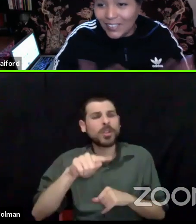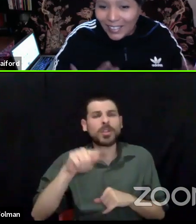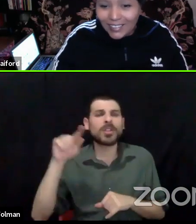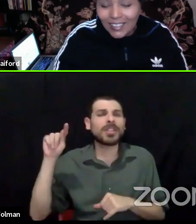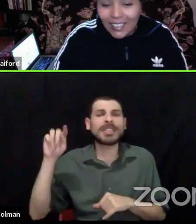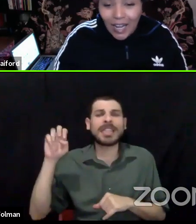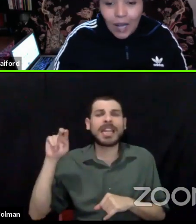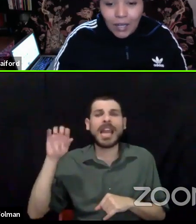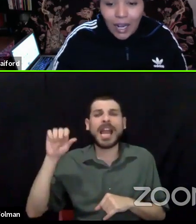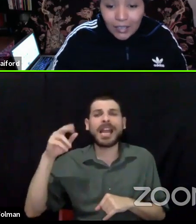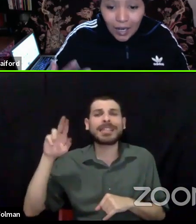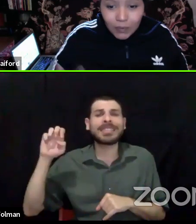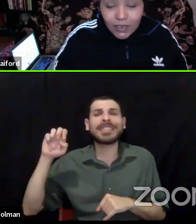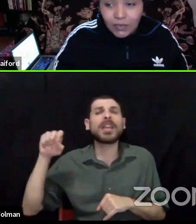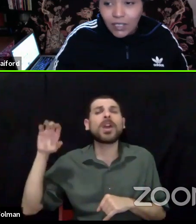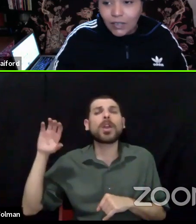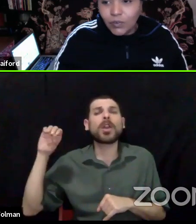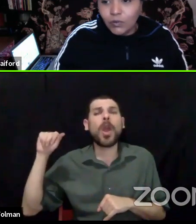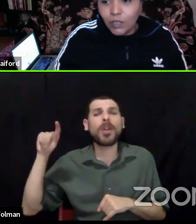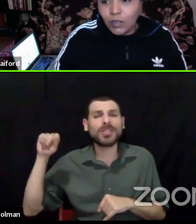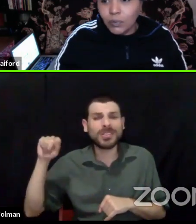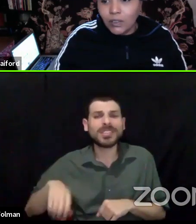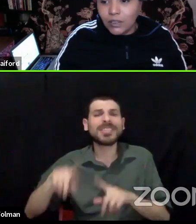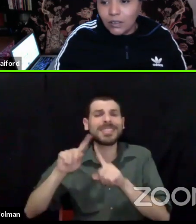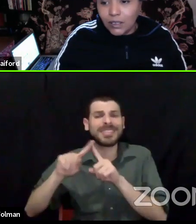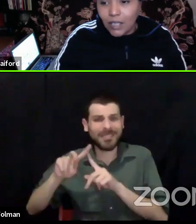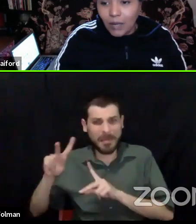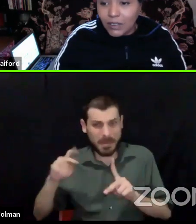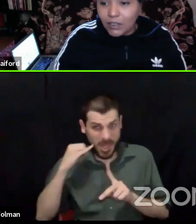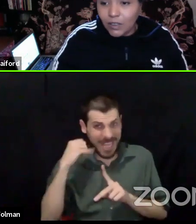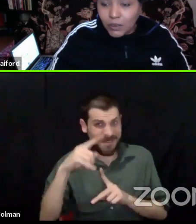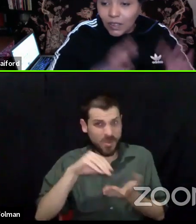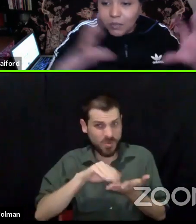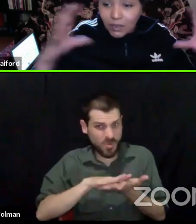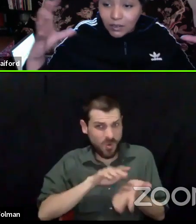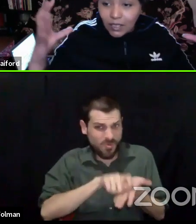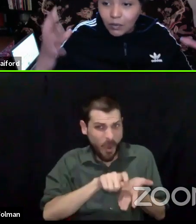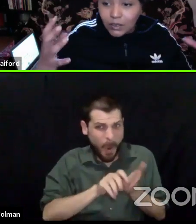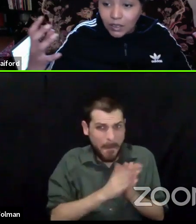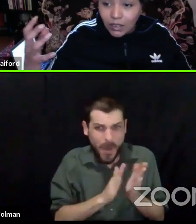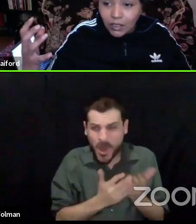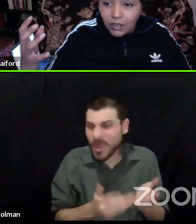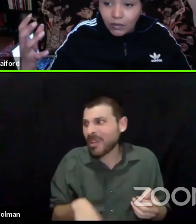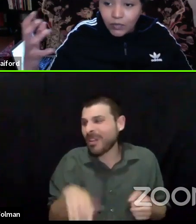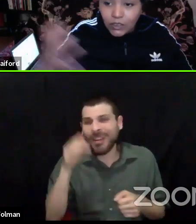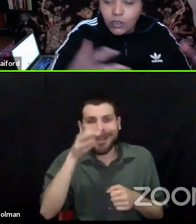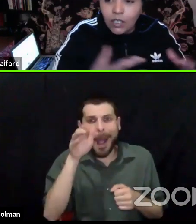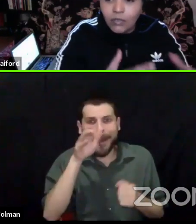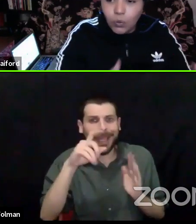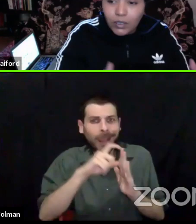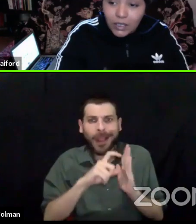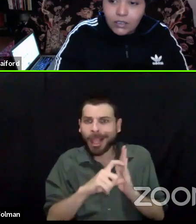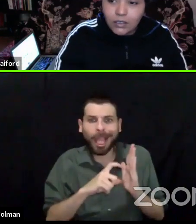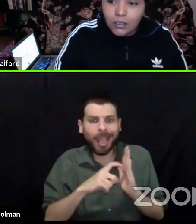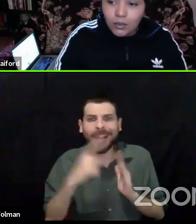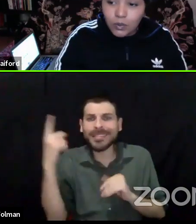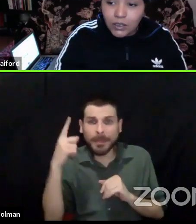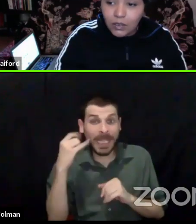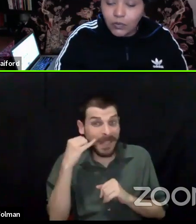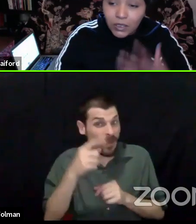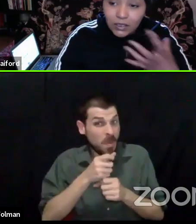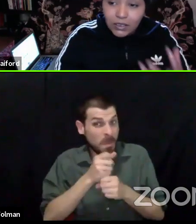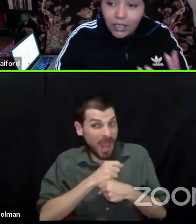you know, like I believe that if you wrote a book or you did a comic strip or something that was a visual of the work that you do